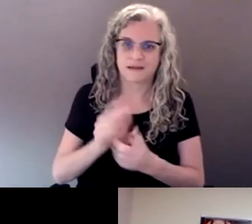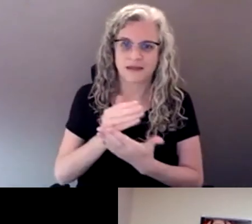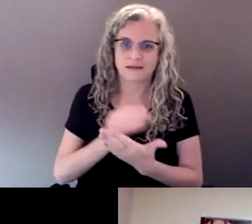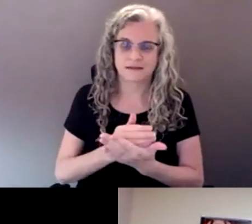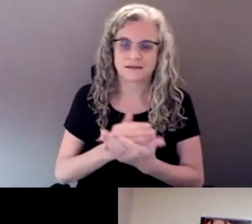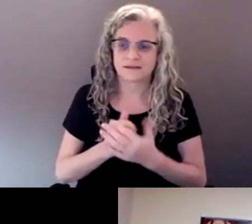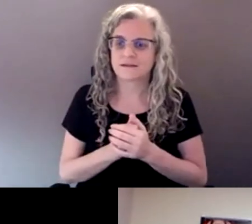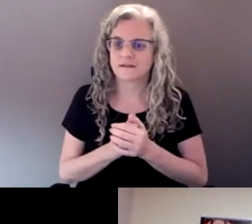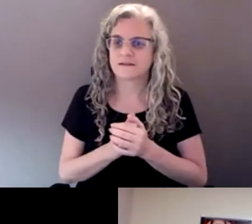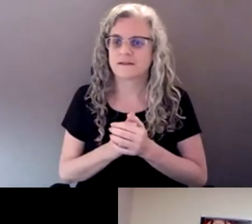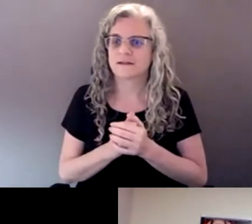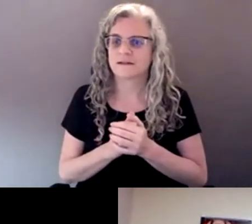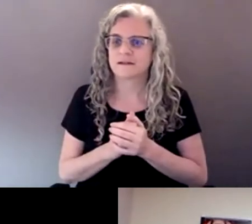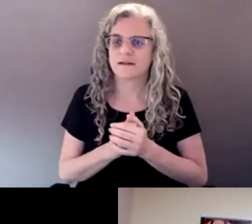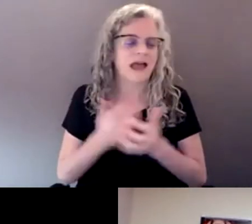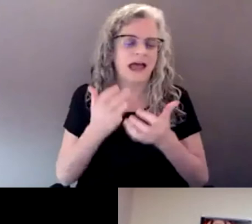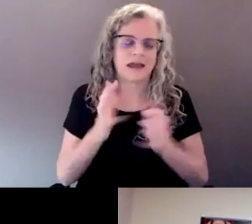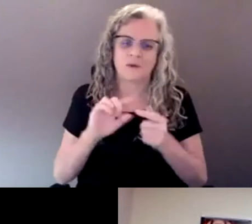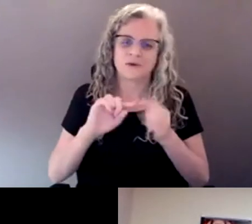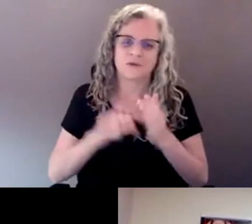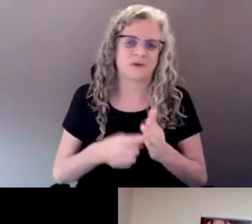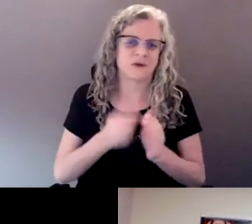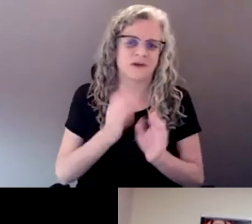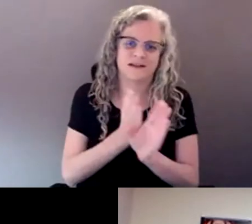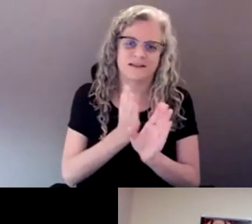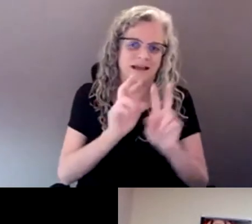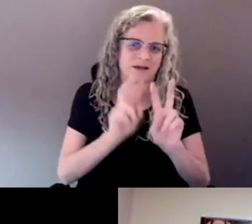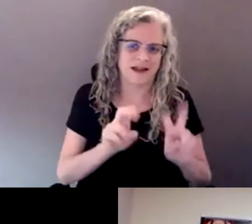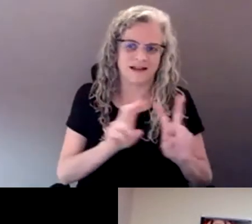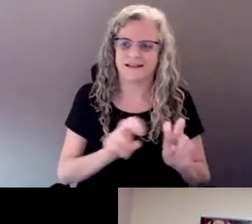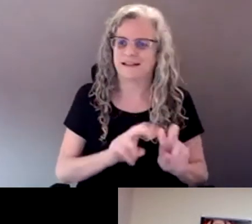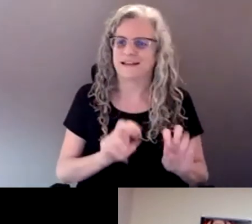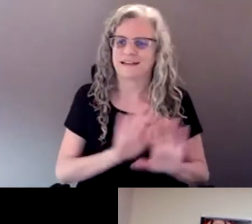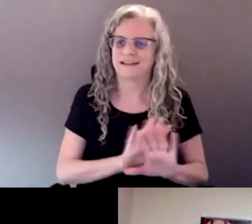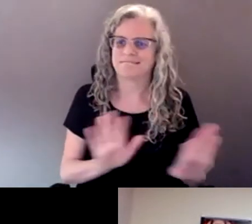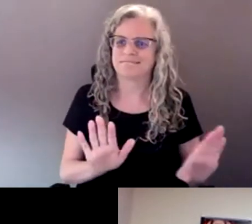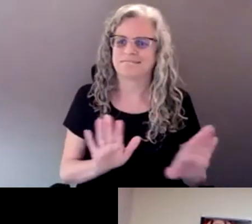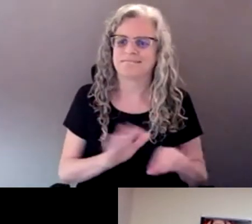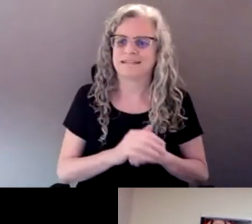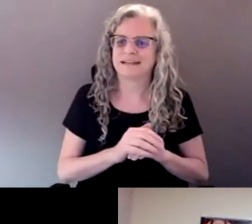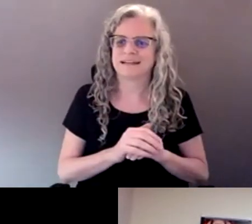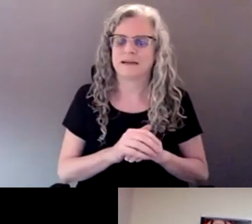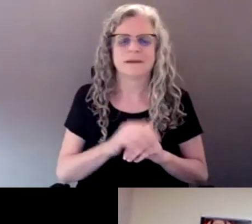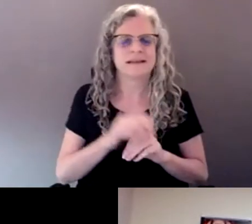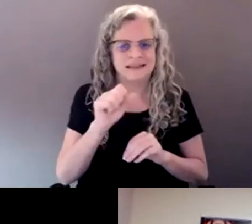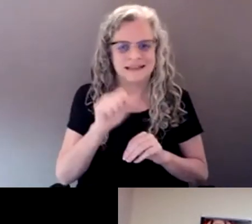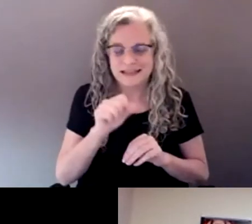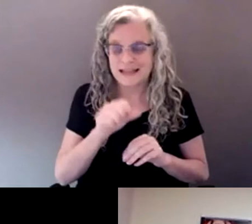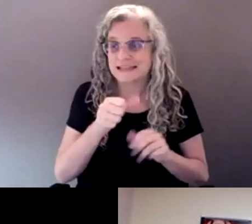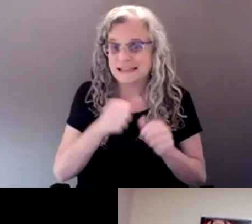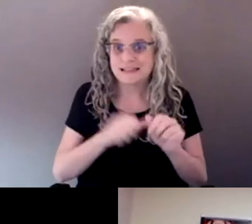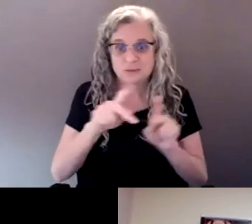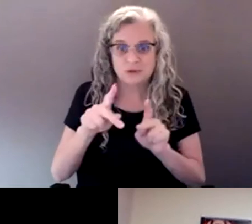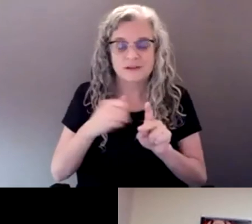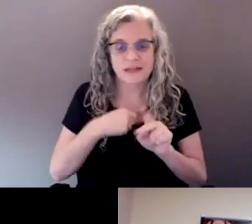I don't even want to go into a psychoanalytic kind of argument, which is to say, yes, we all have deep, as individuals, we all have